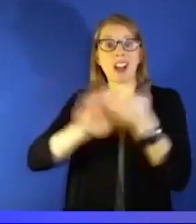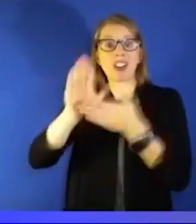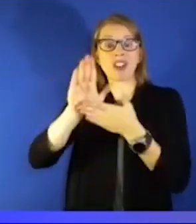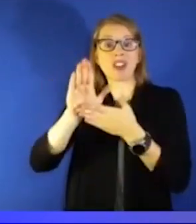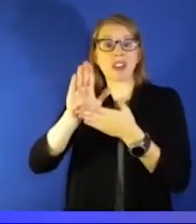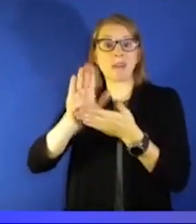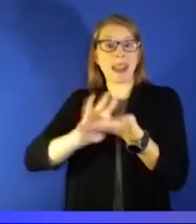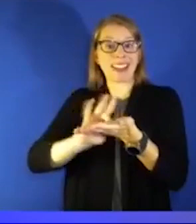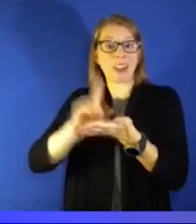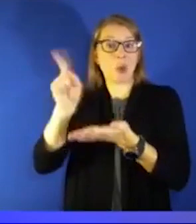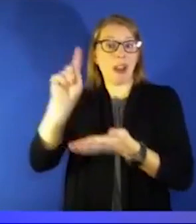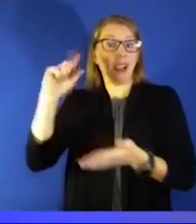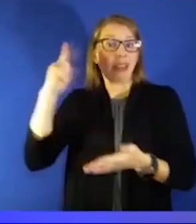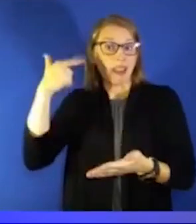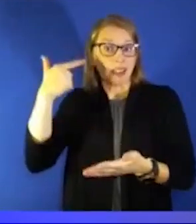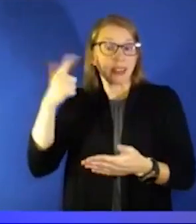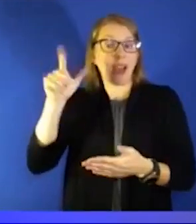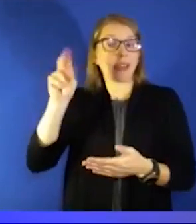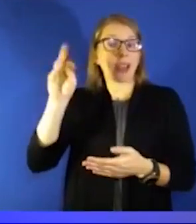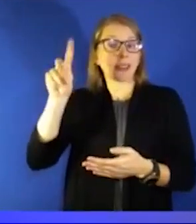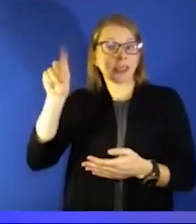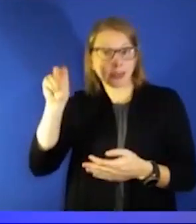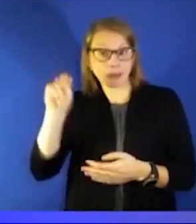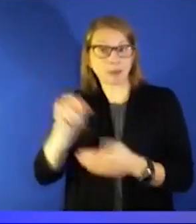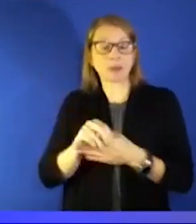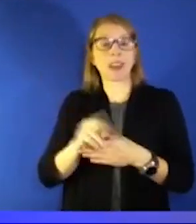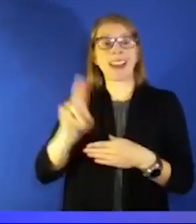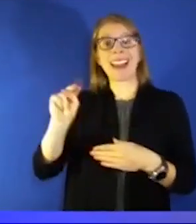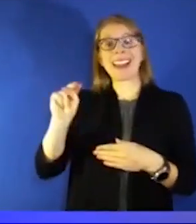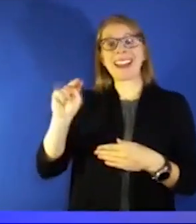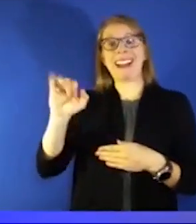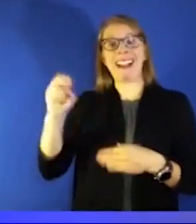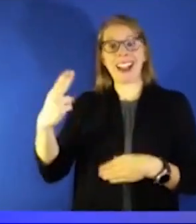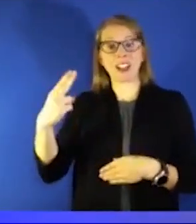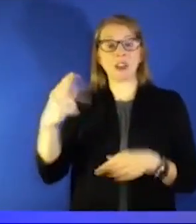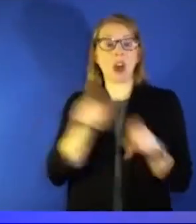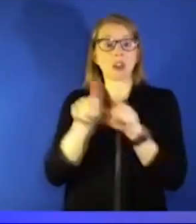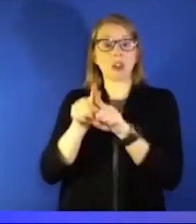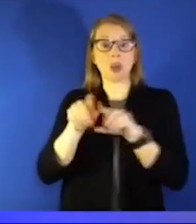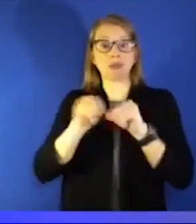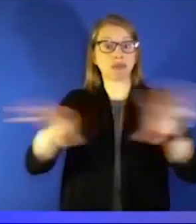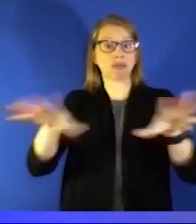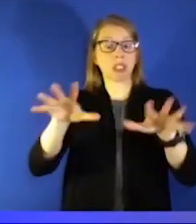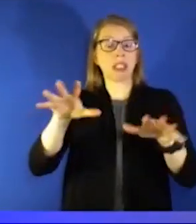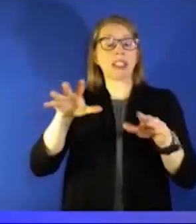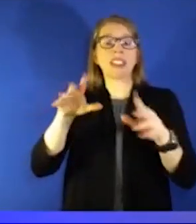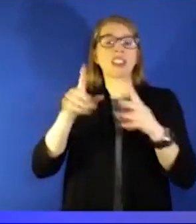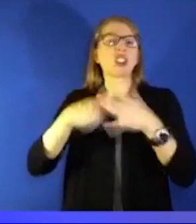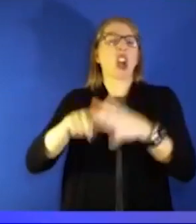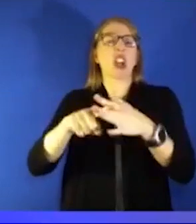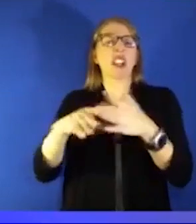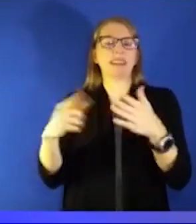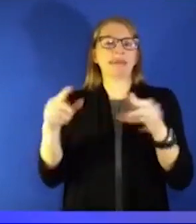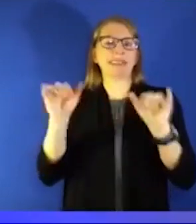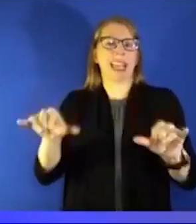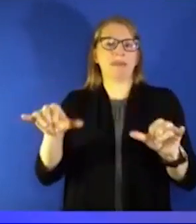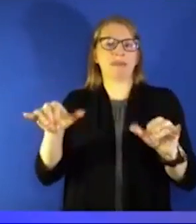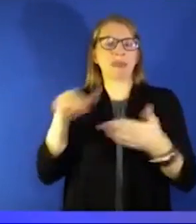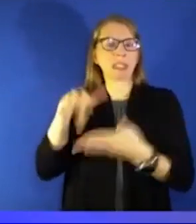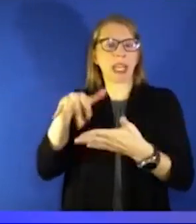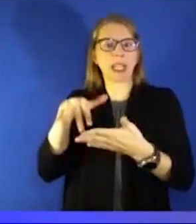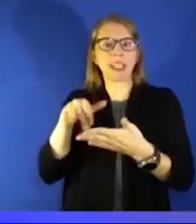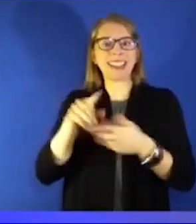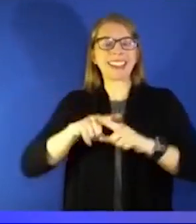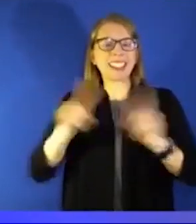some studies like that. The NIH has also launched a similar study. It's a very difficult thing to study.